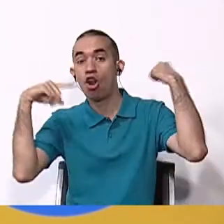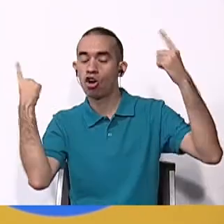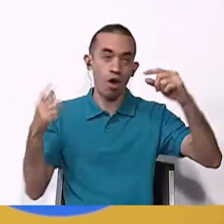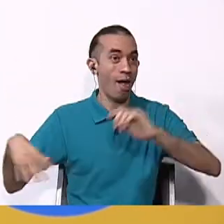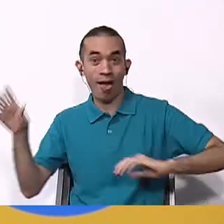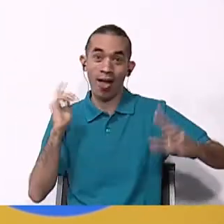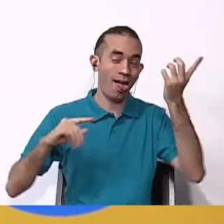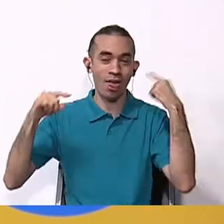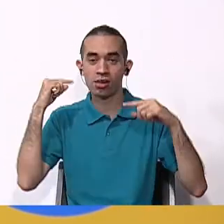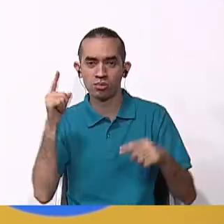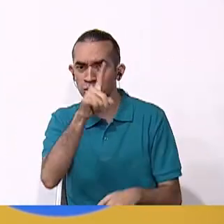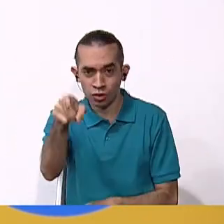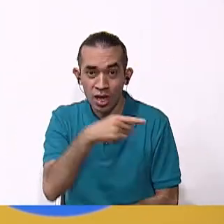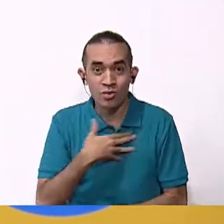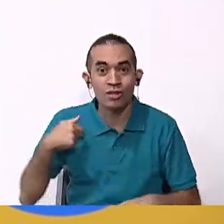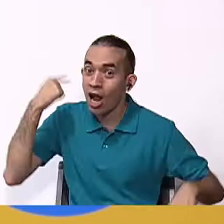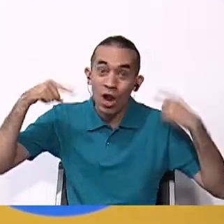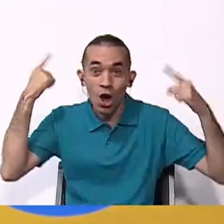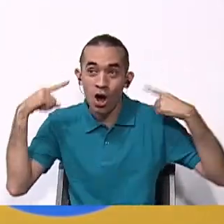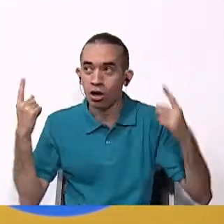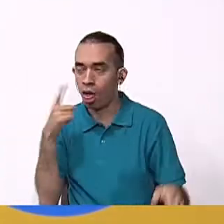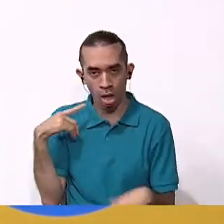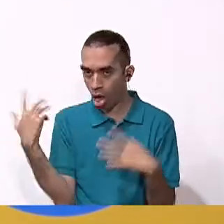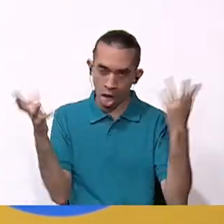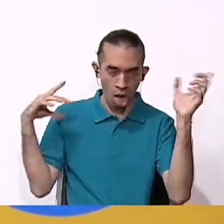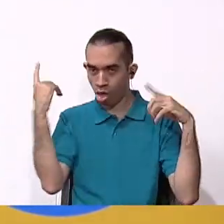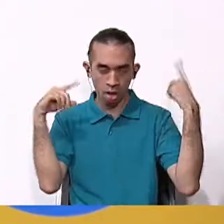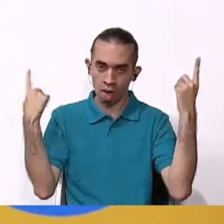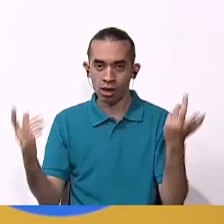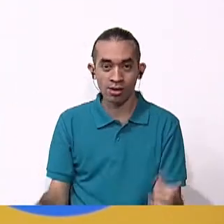Did you like the crazy movement? Like...